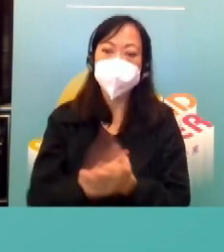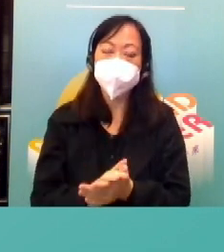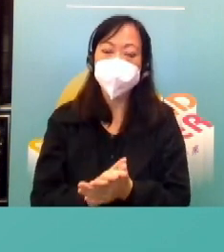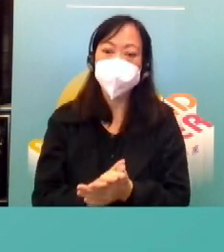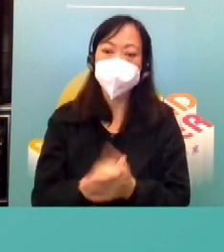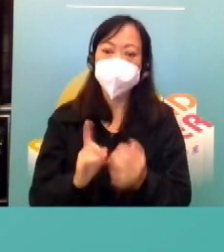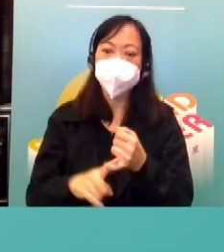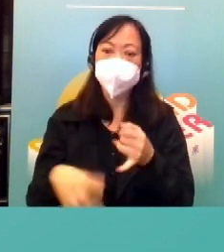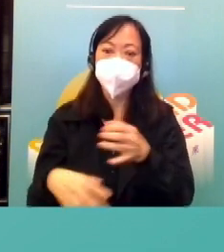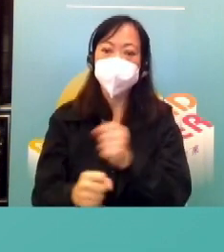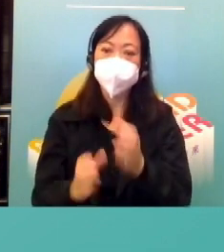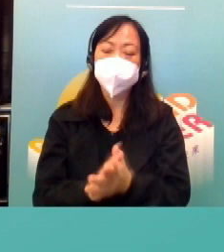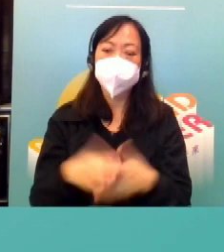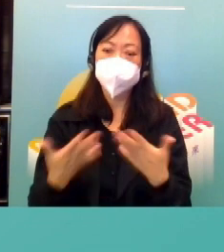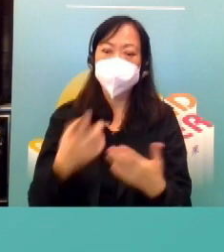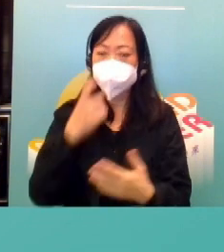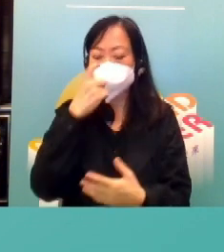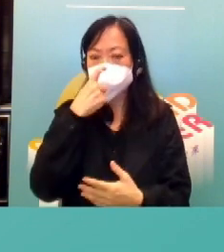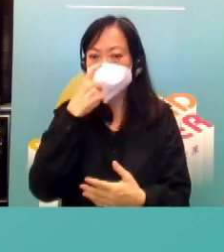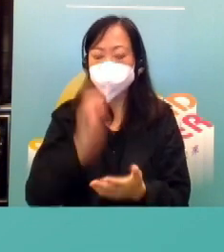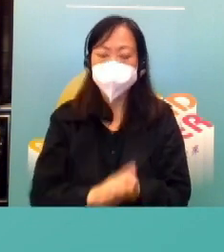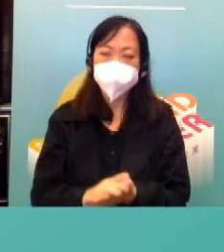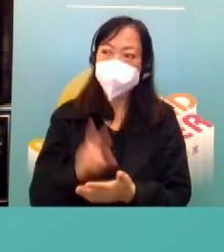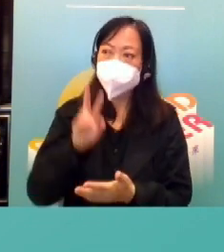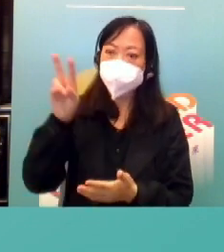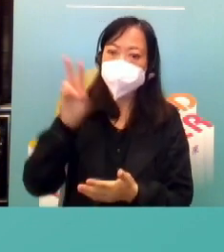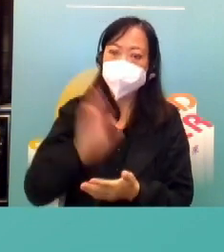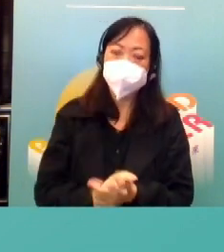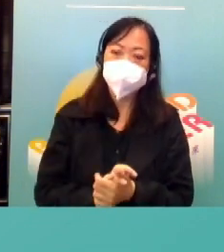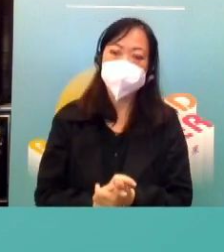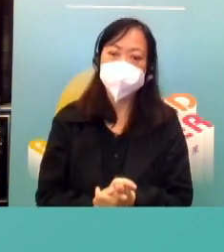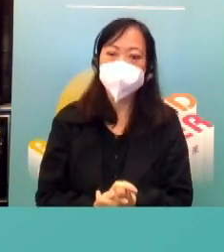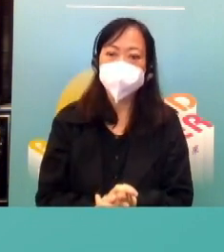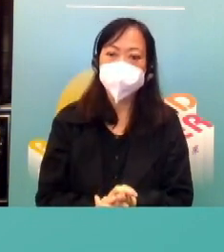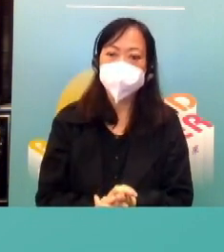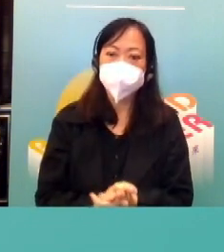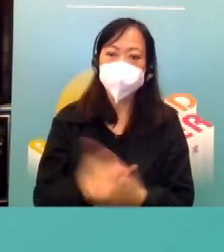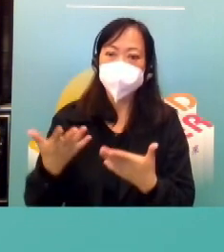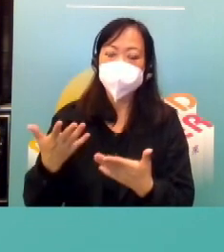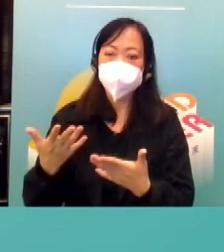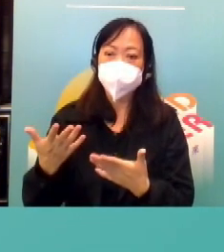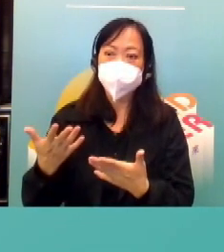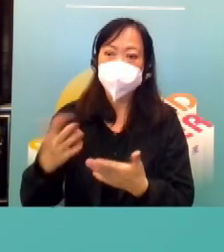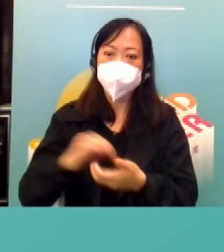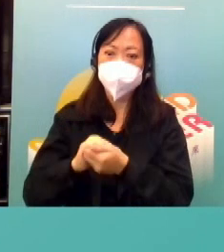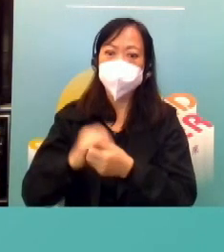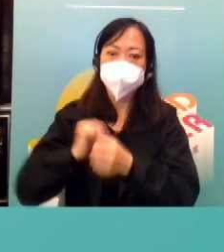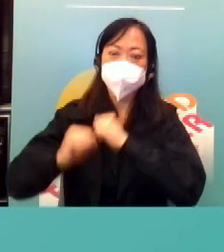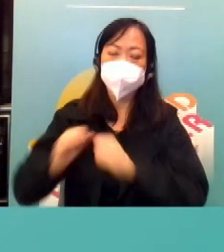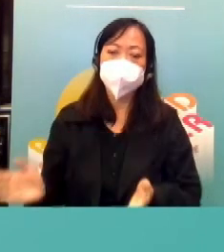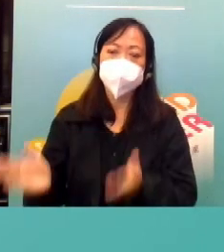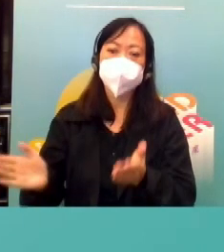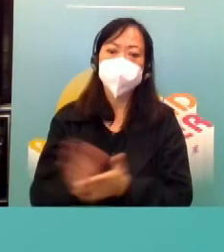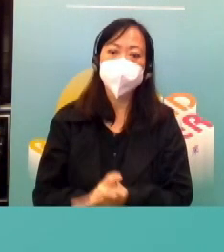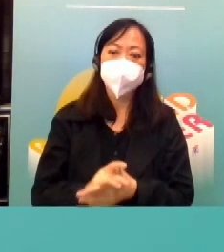UK context, and it's something that we're now bringing to be a more global activity as well. So firstly, in terms of the